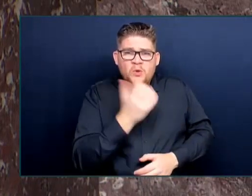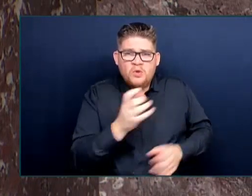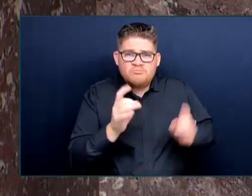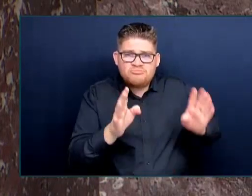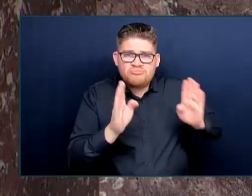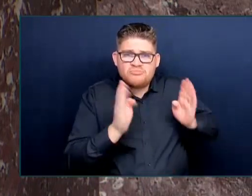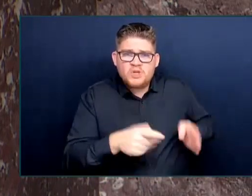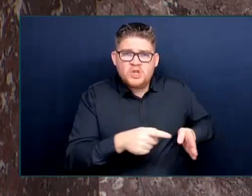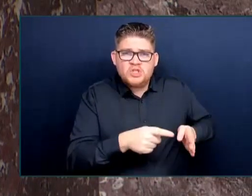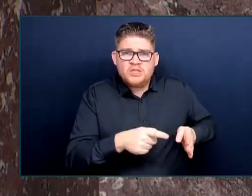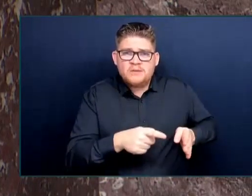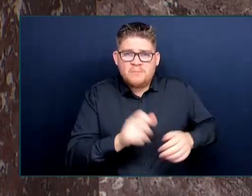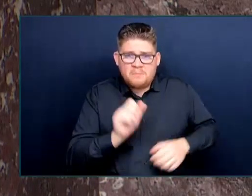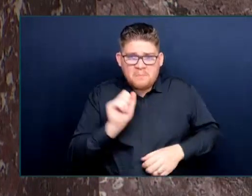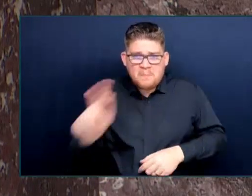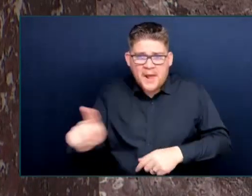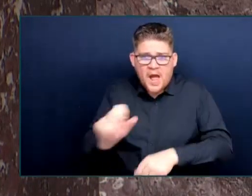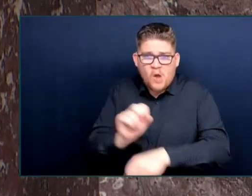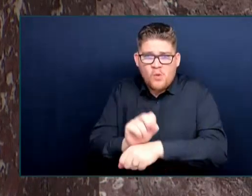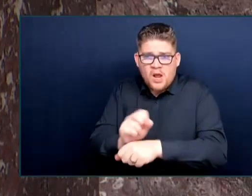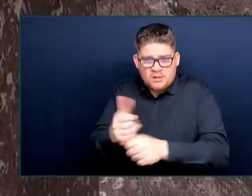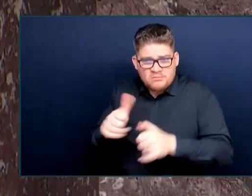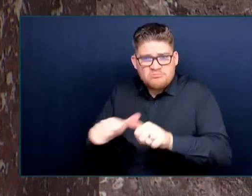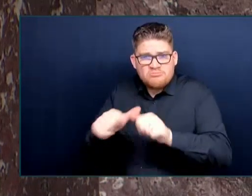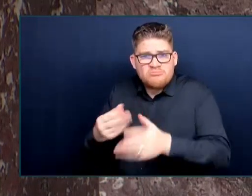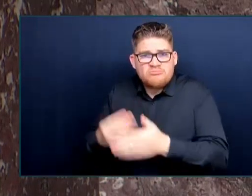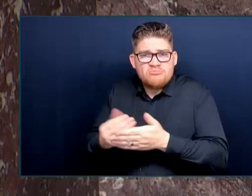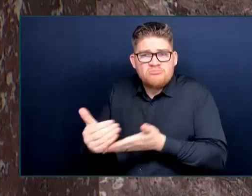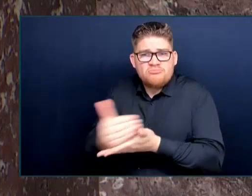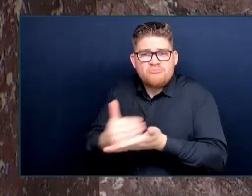pay. Mr. Speaker,